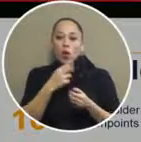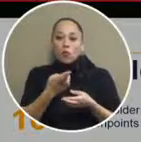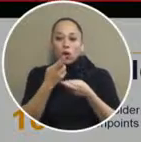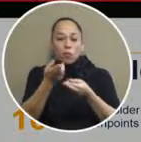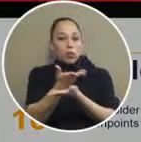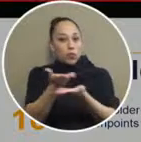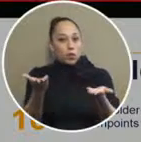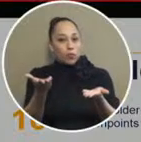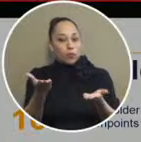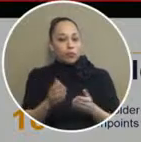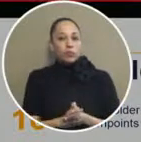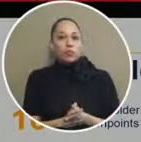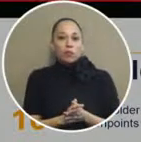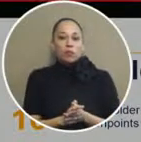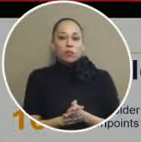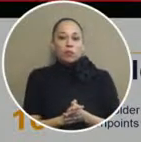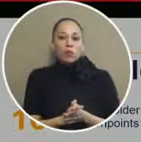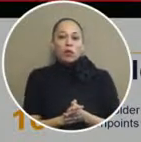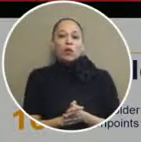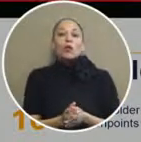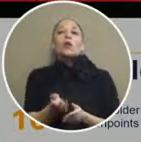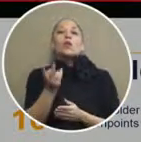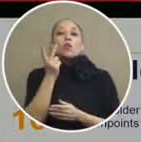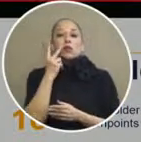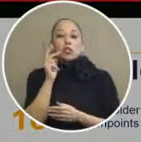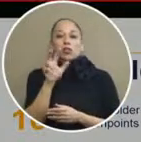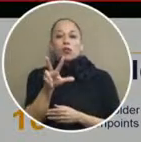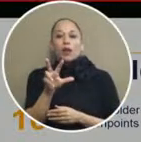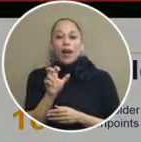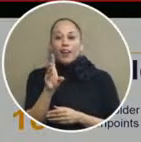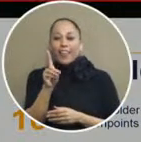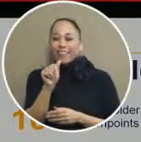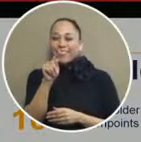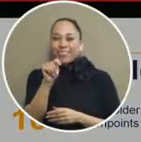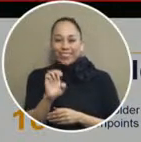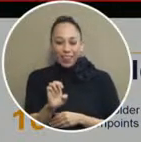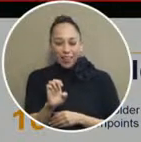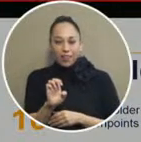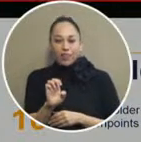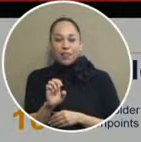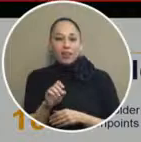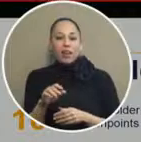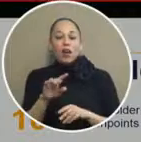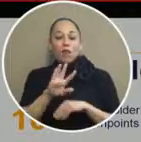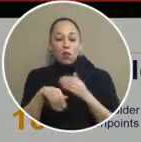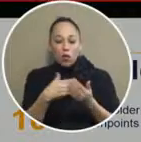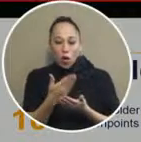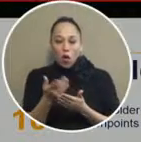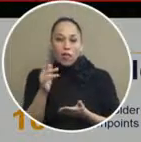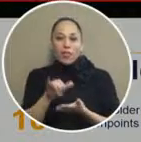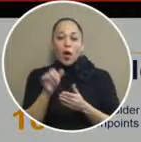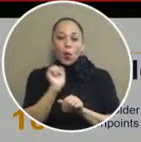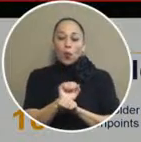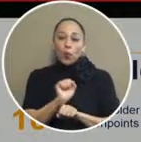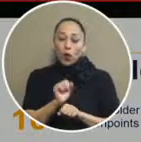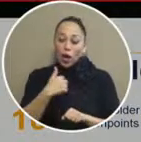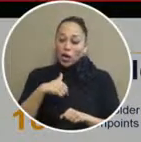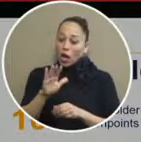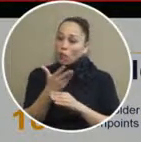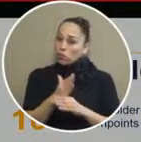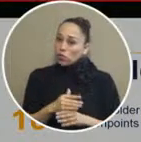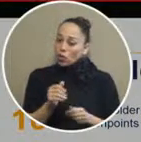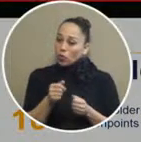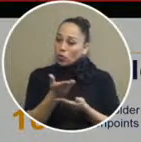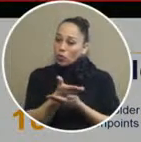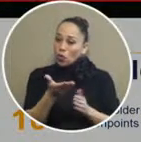you. We have received over 300 data points that have informed all of that work. And I shared that with you